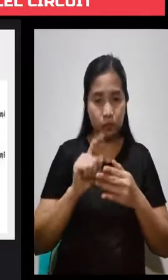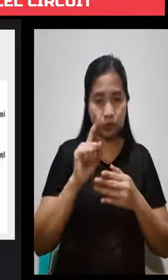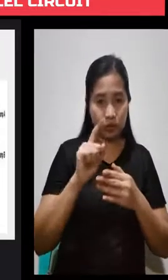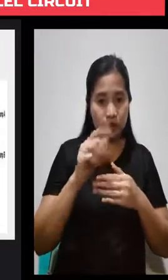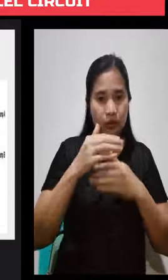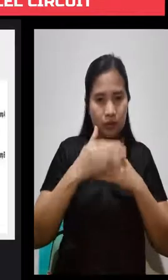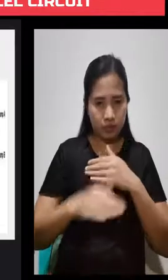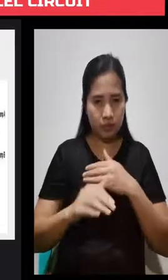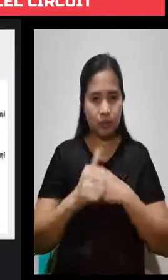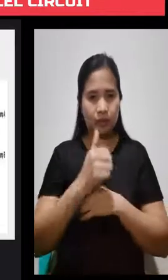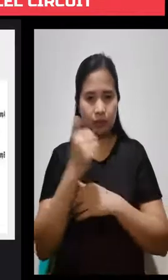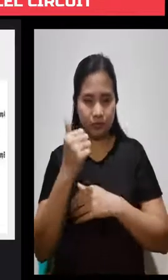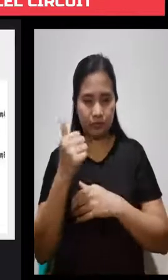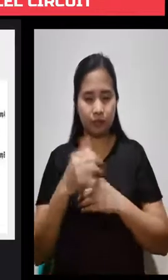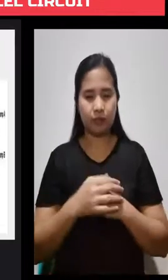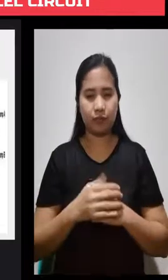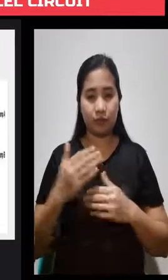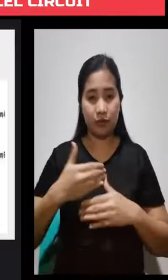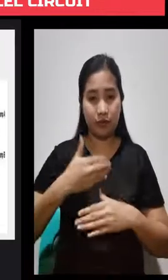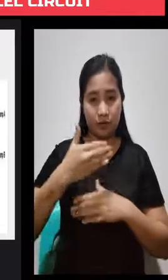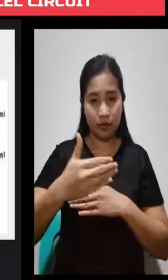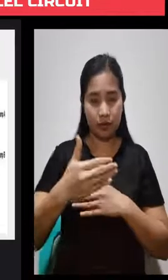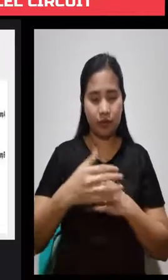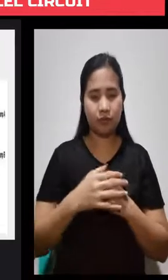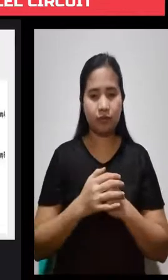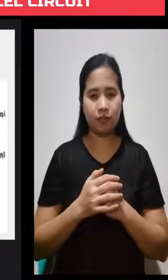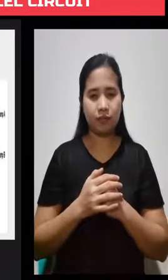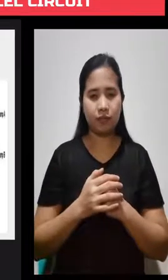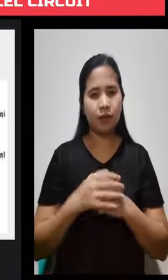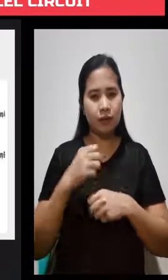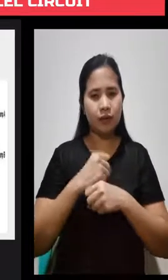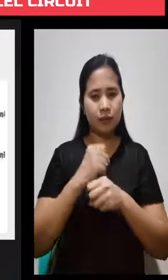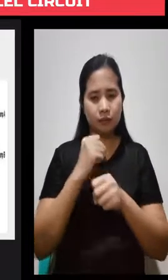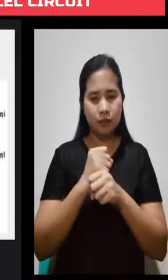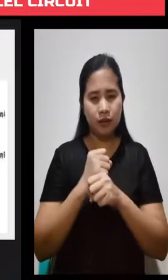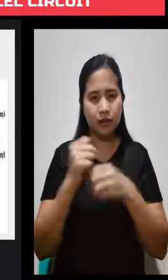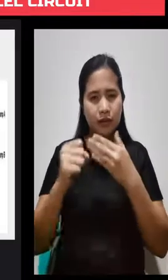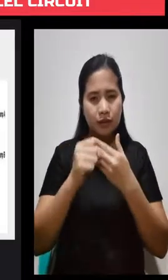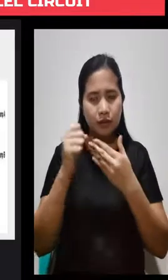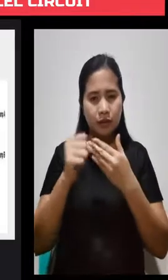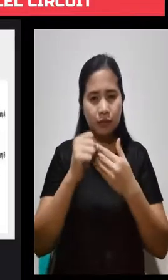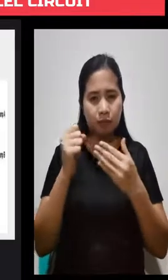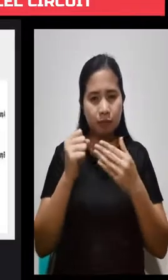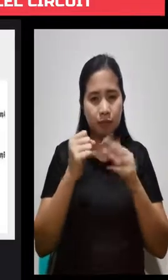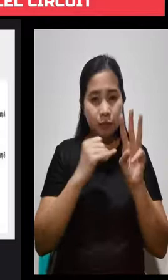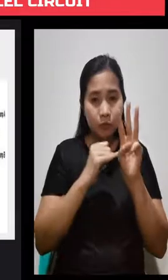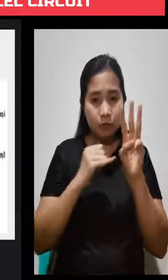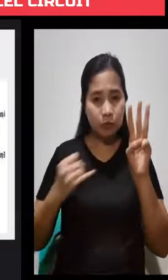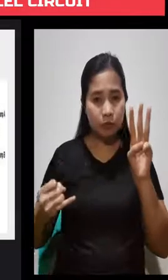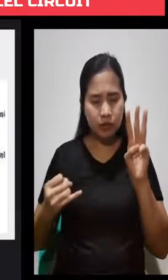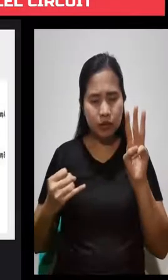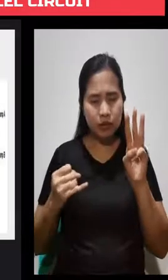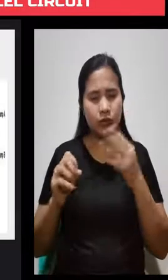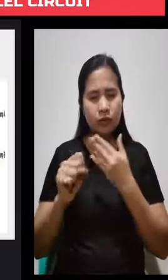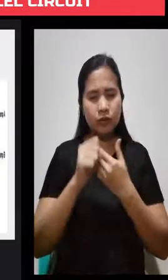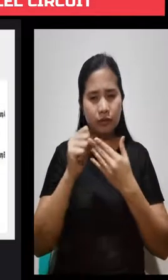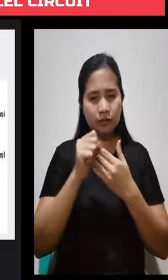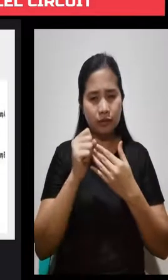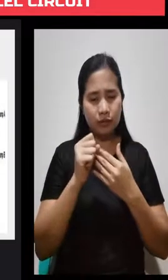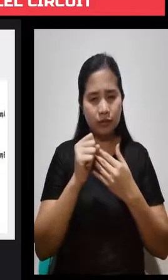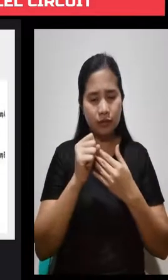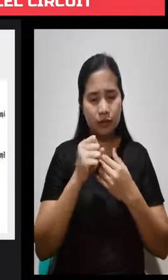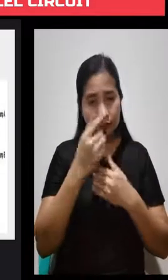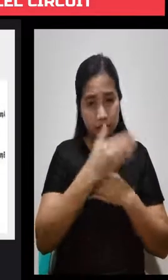Next, they make a simple loop or a single one for the current to flow